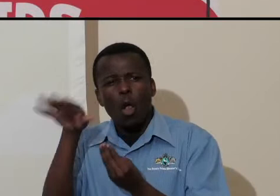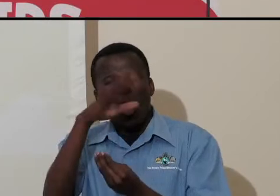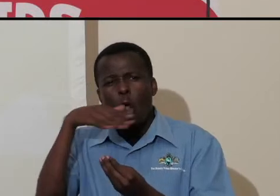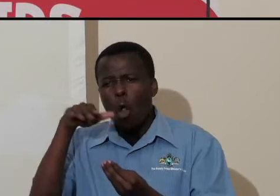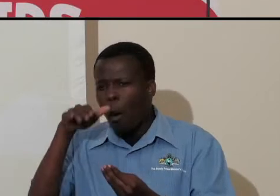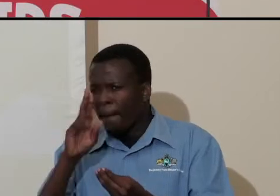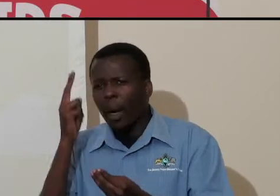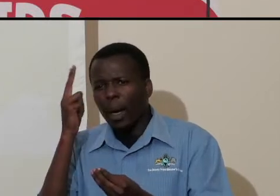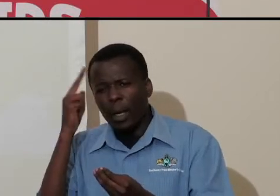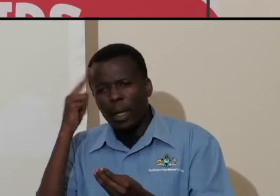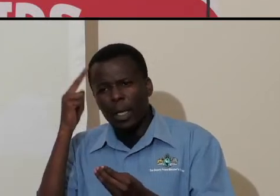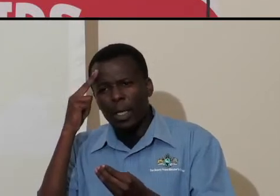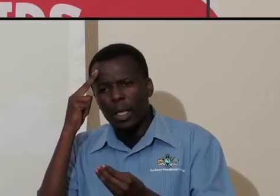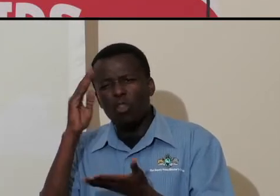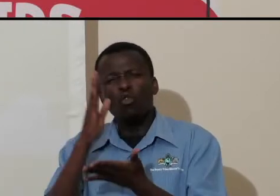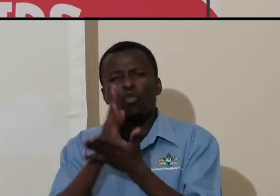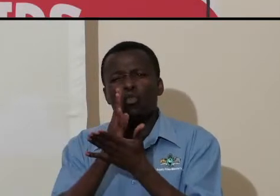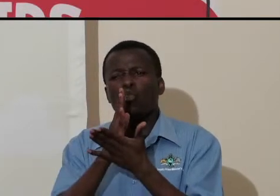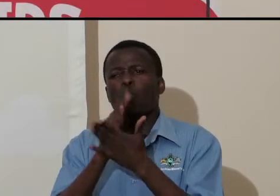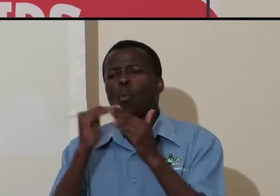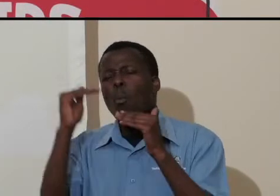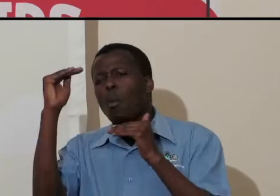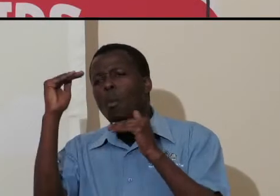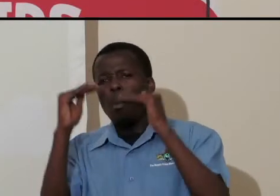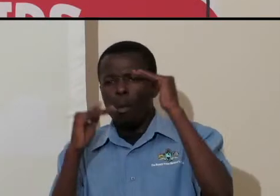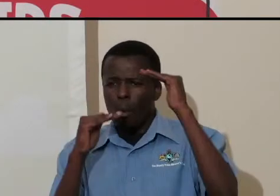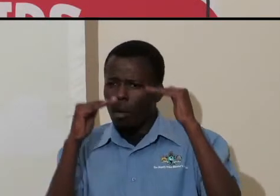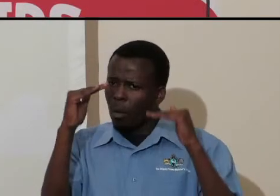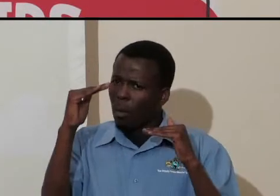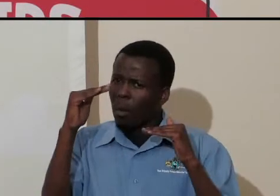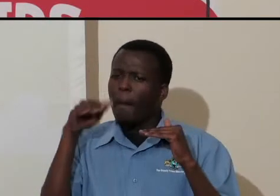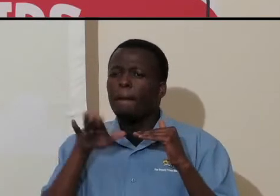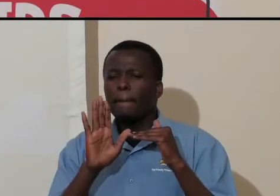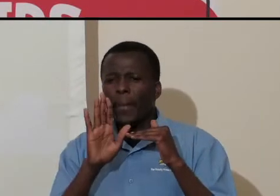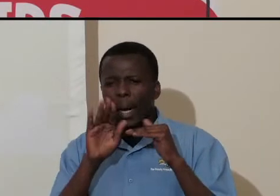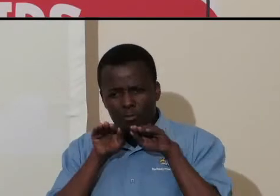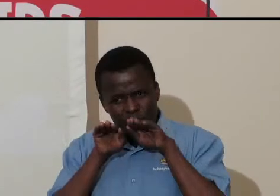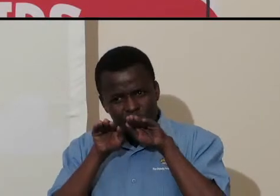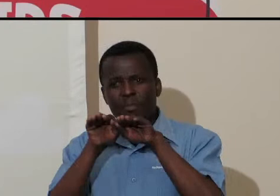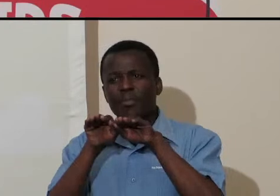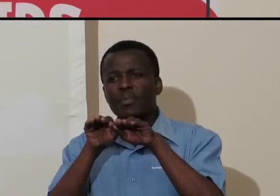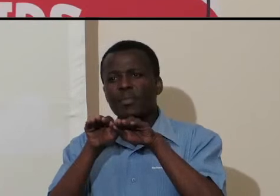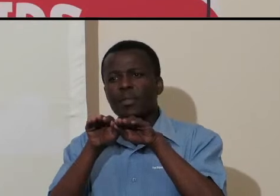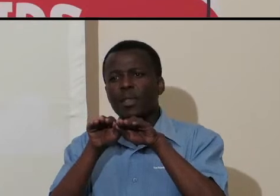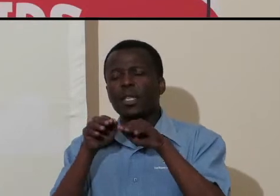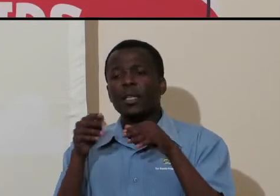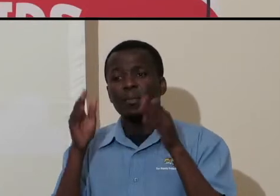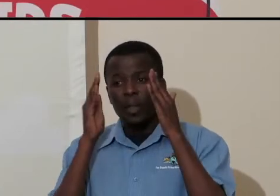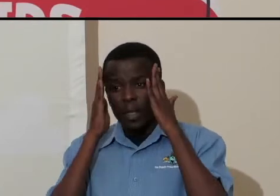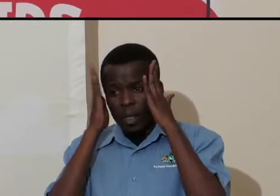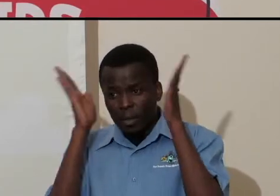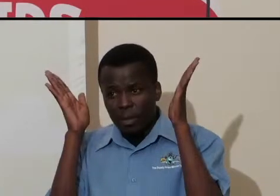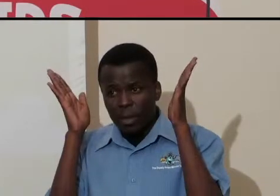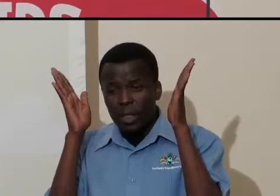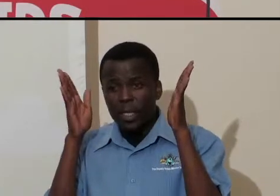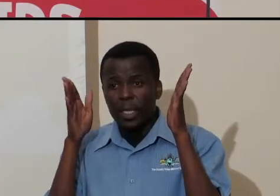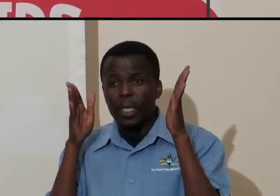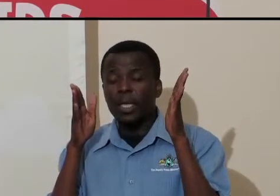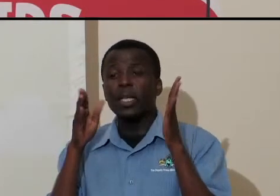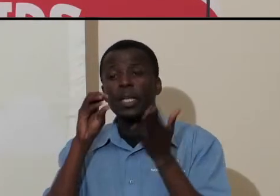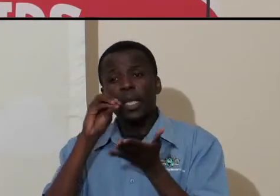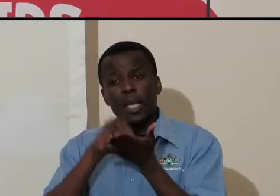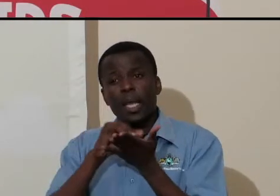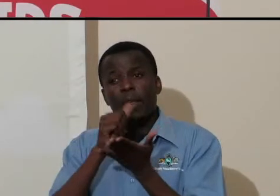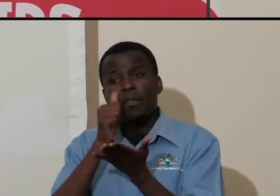room can and should play a role. As a country, we have committed to Agenda 2030, which